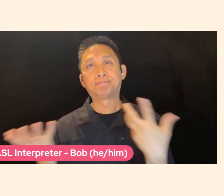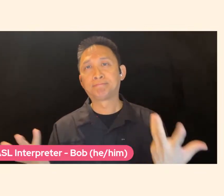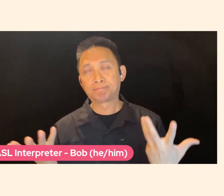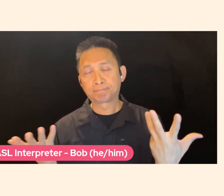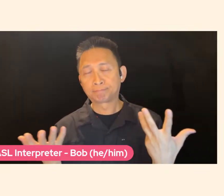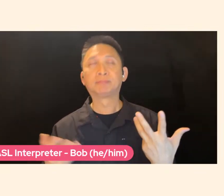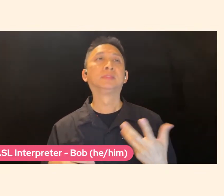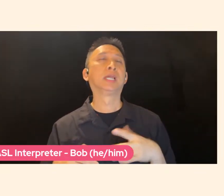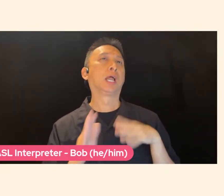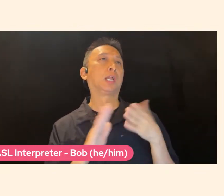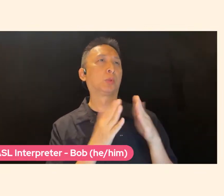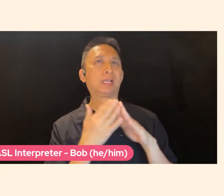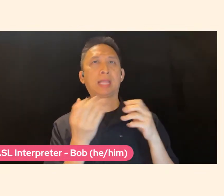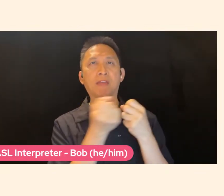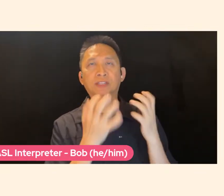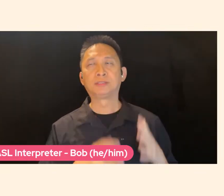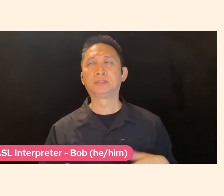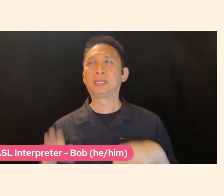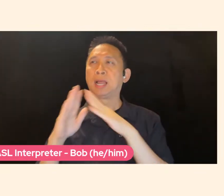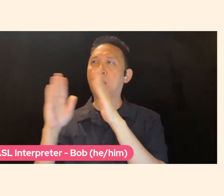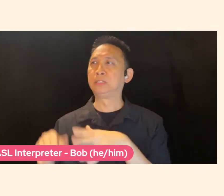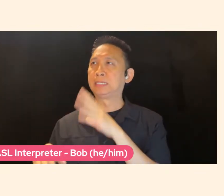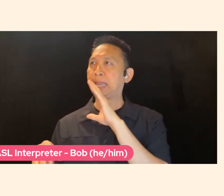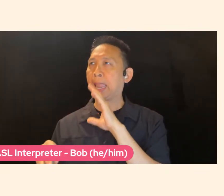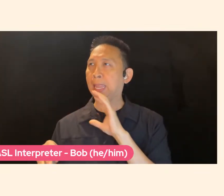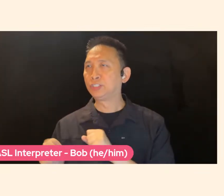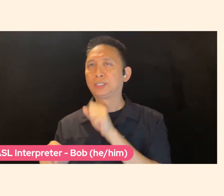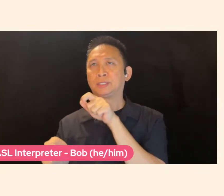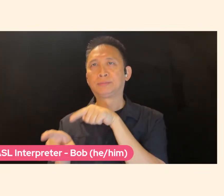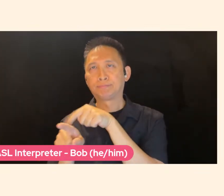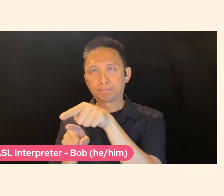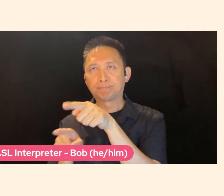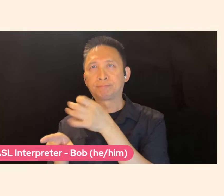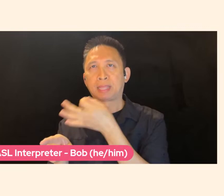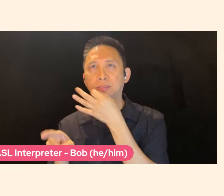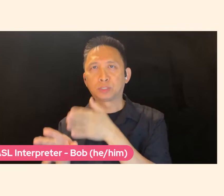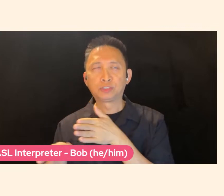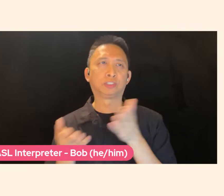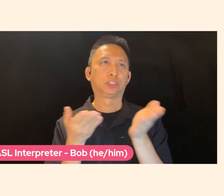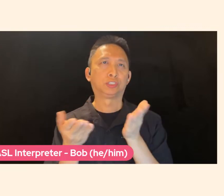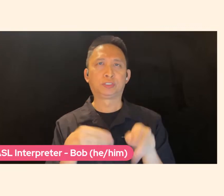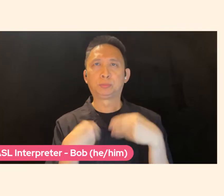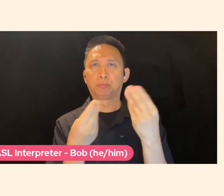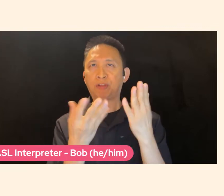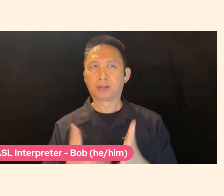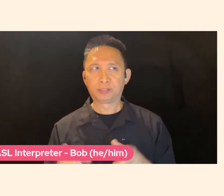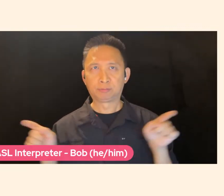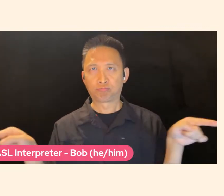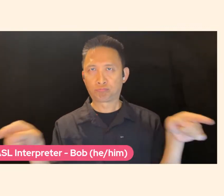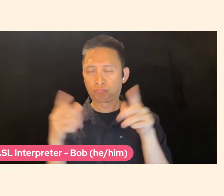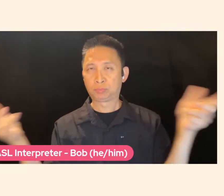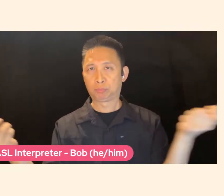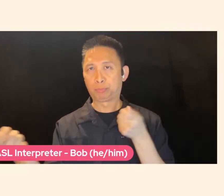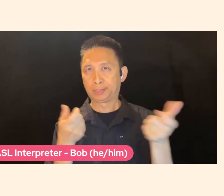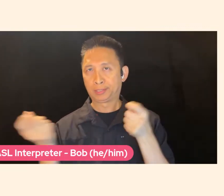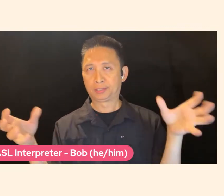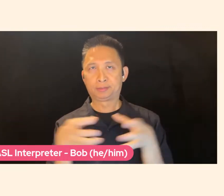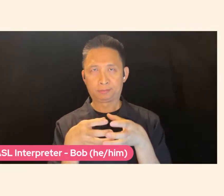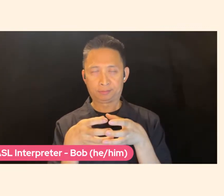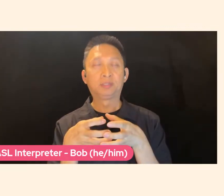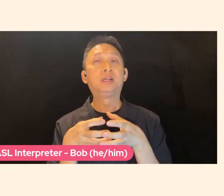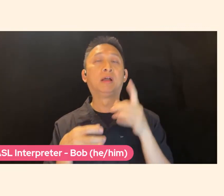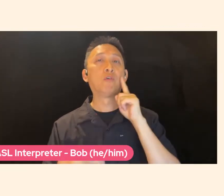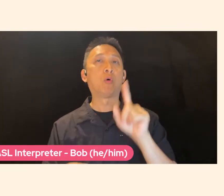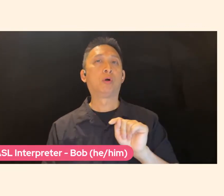community advocates, housing and aging experts, and service providers for a session entitled Thriving in Community, Home Ownership